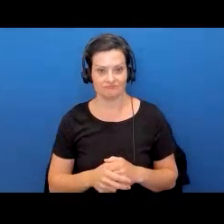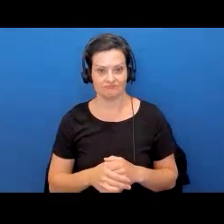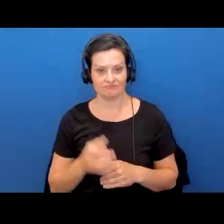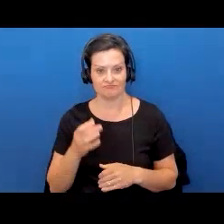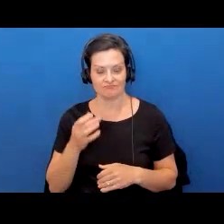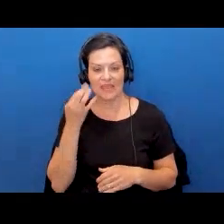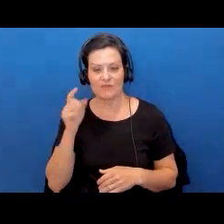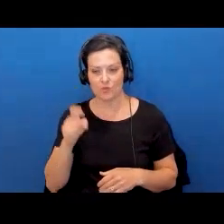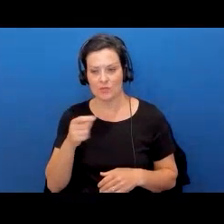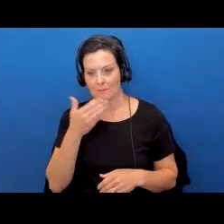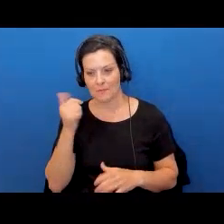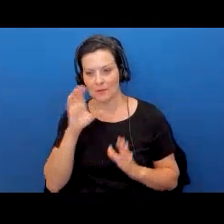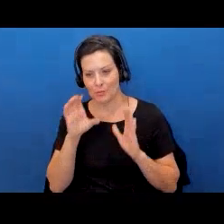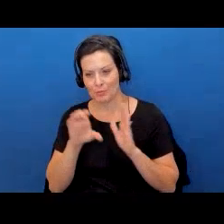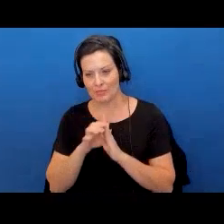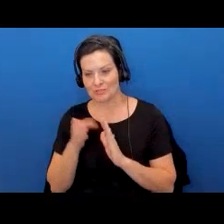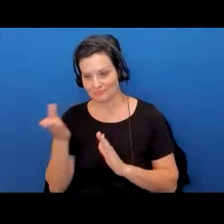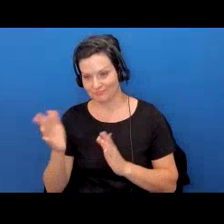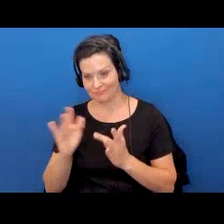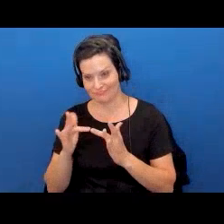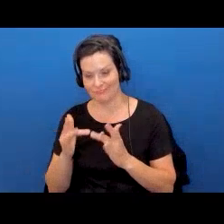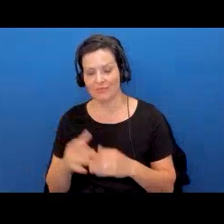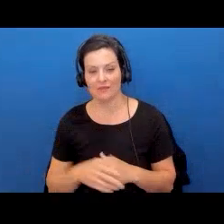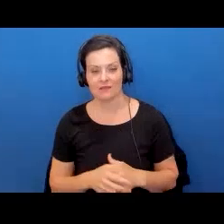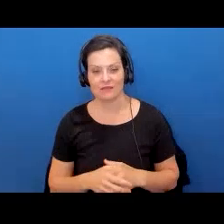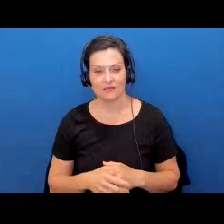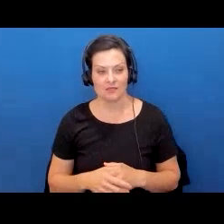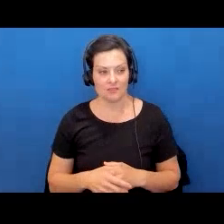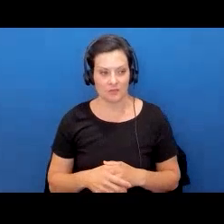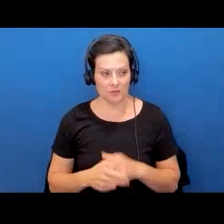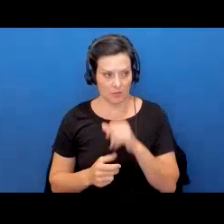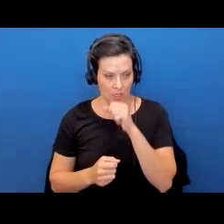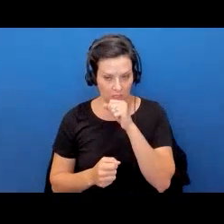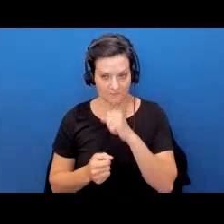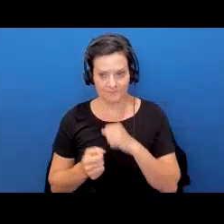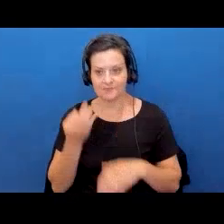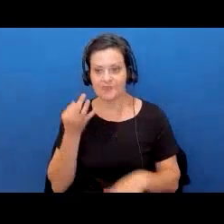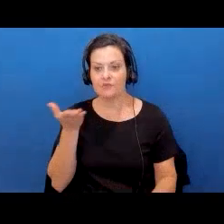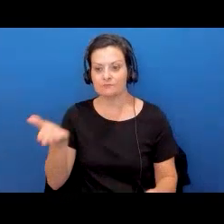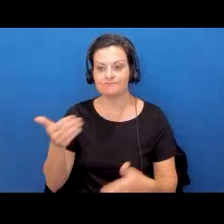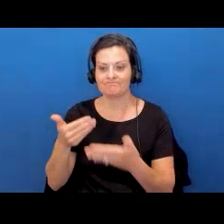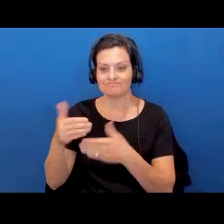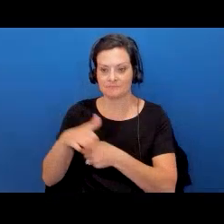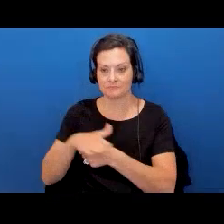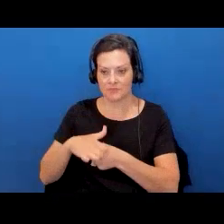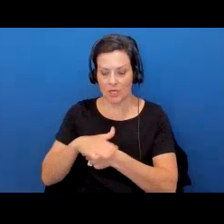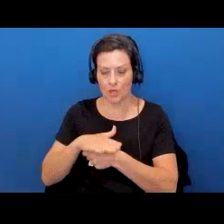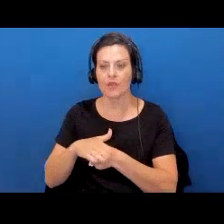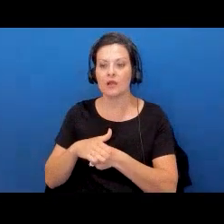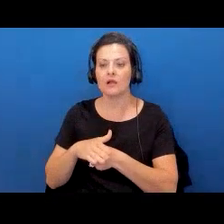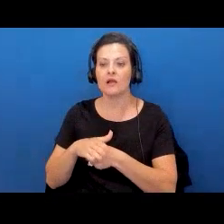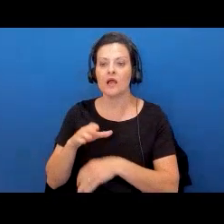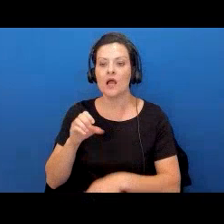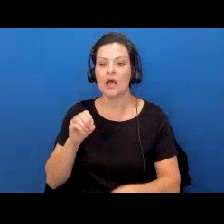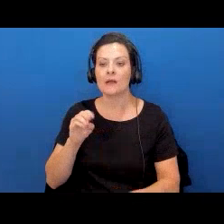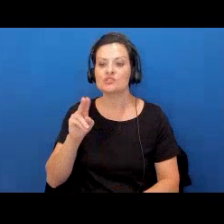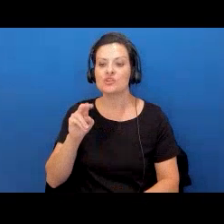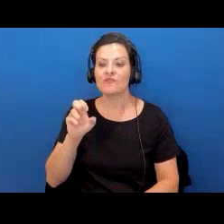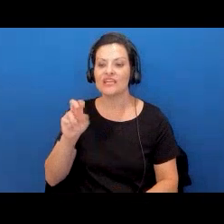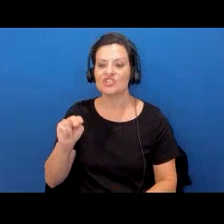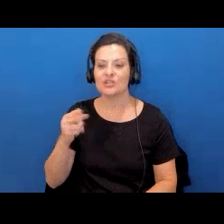photograph, there is you can, if you're around Old Faithful, on top of Observation Hill, there's a